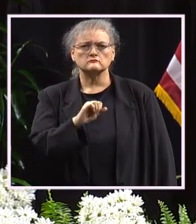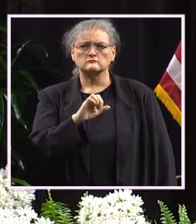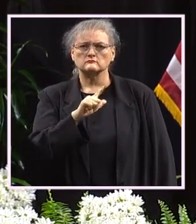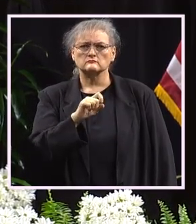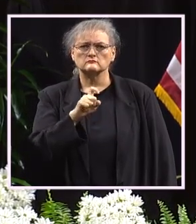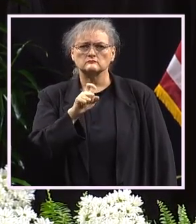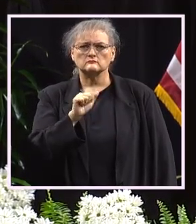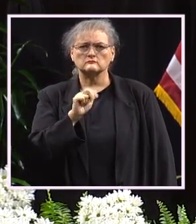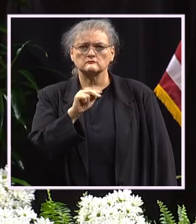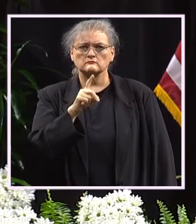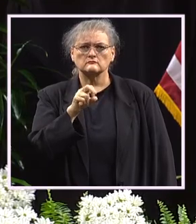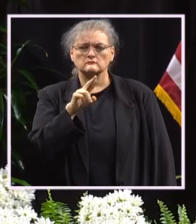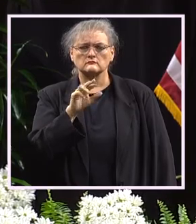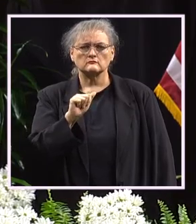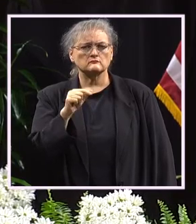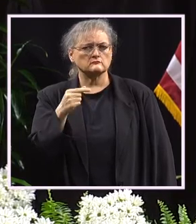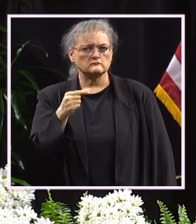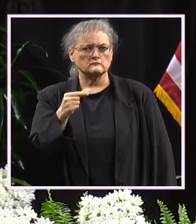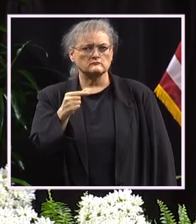Alexandra Gill, MBA.